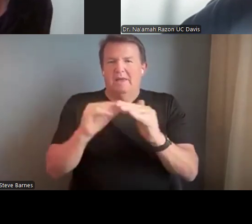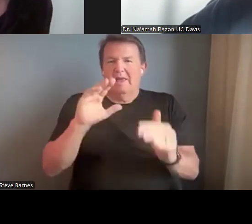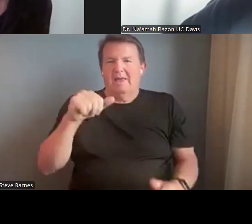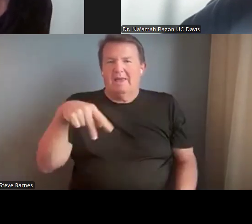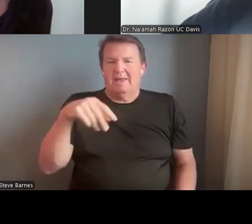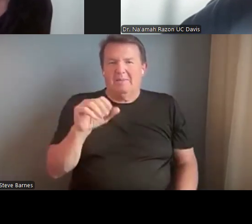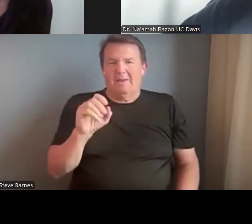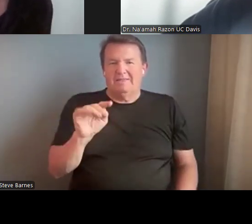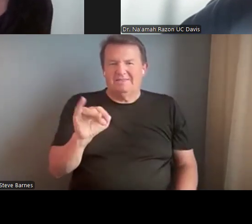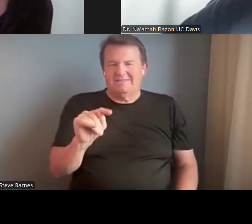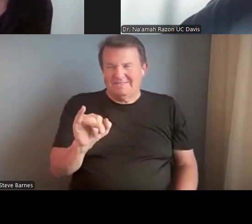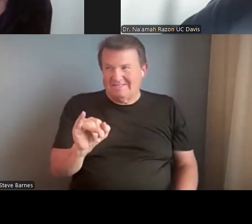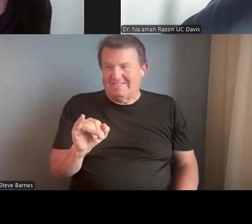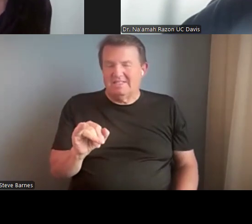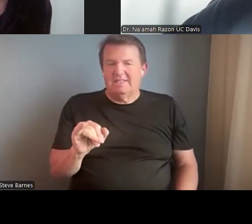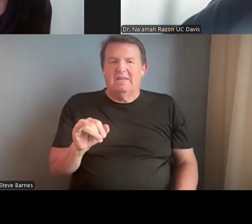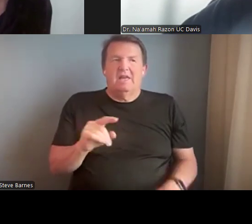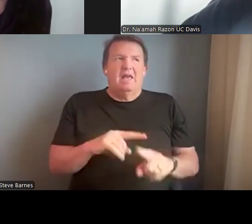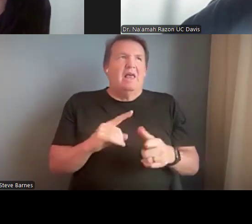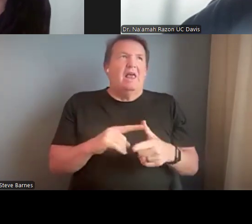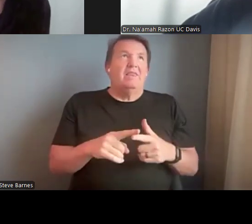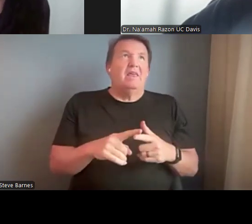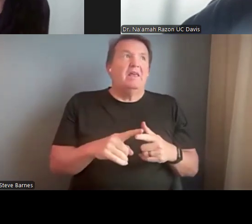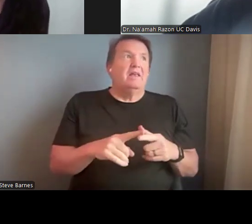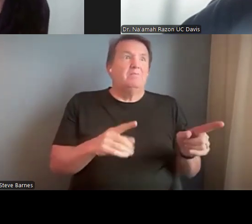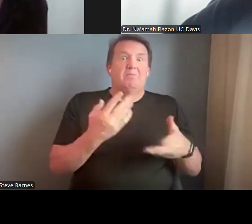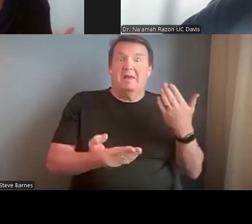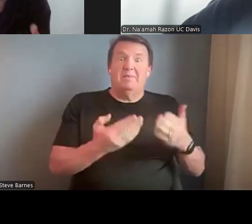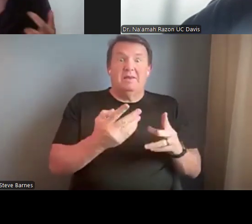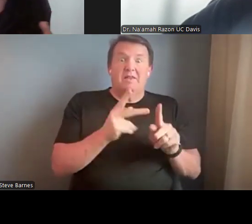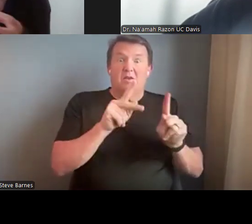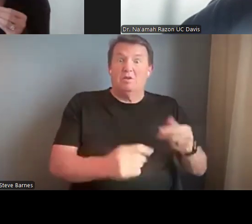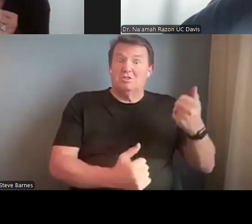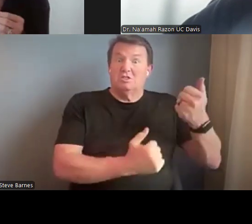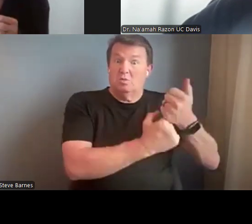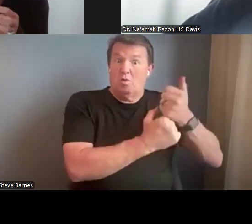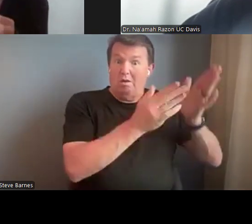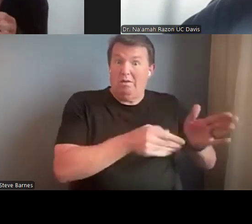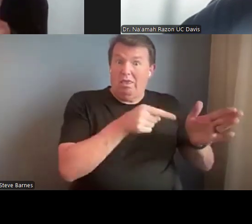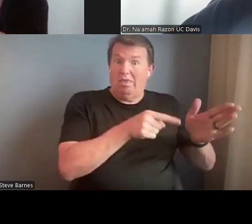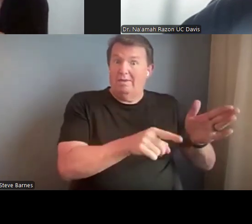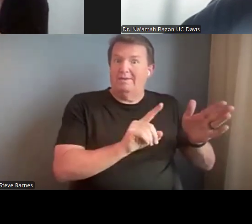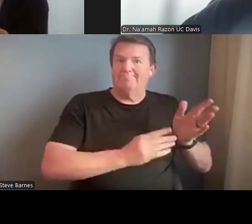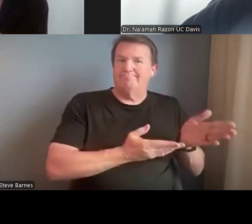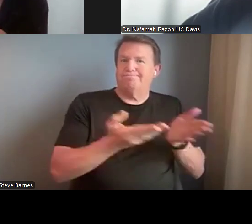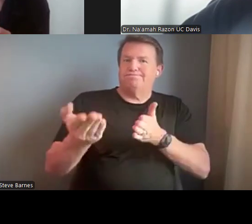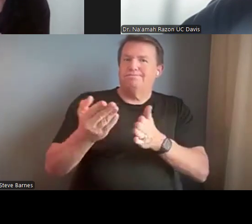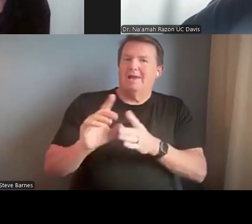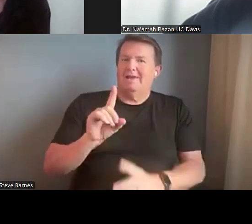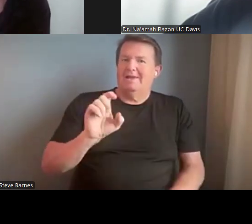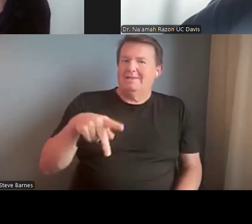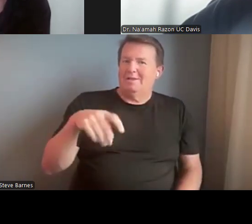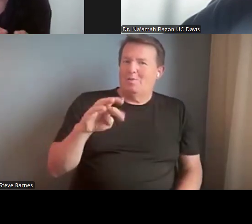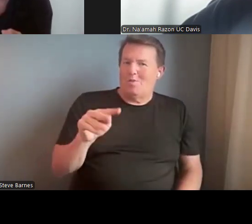another thing we've heard is caregiver who's been deported, and what do they do then? So there are a lot of like very nuanced legal things that I